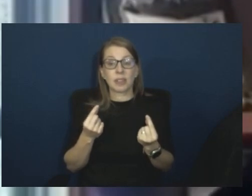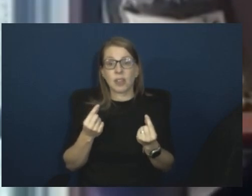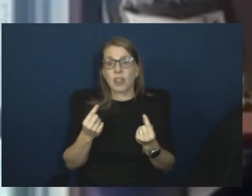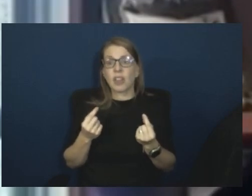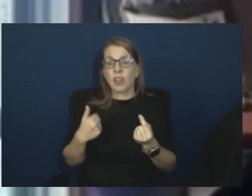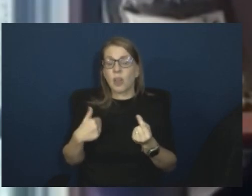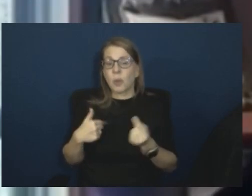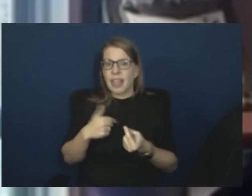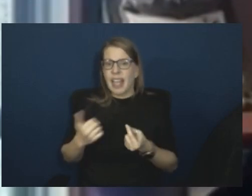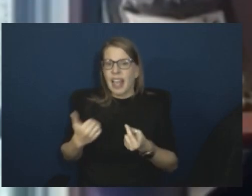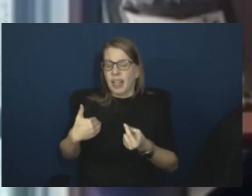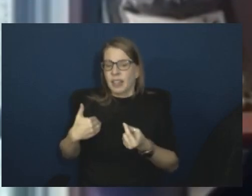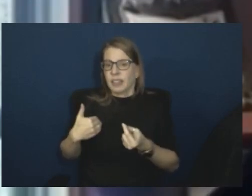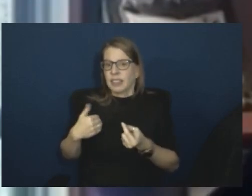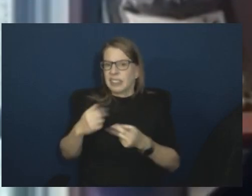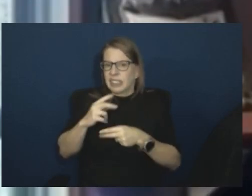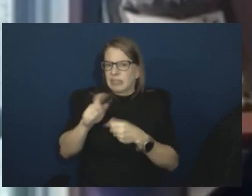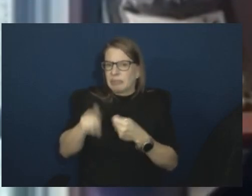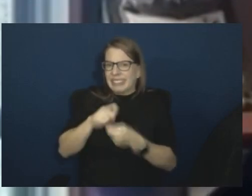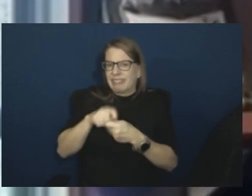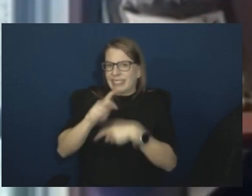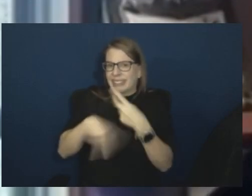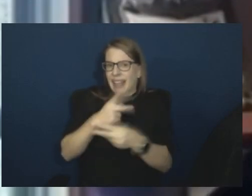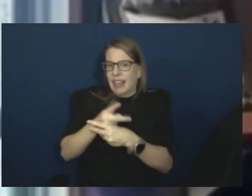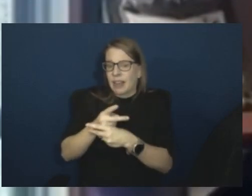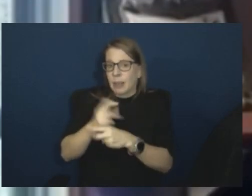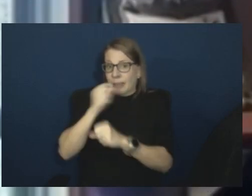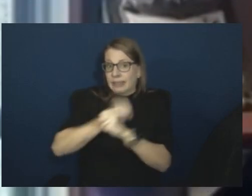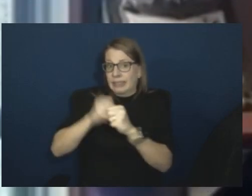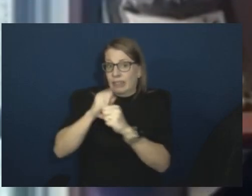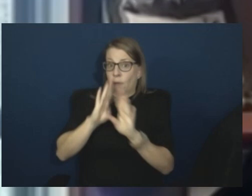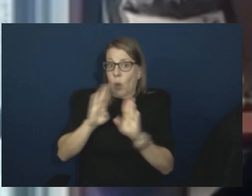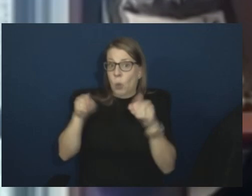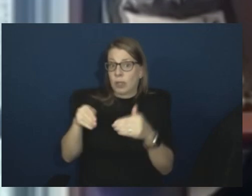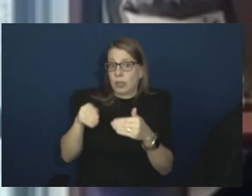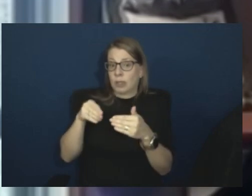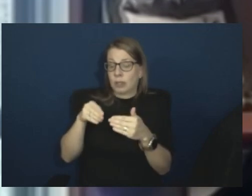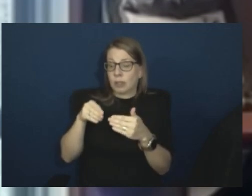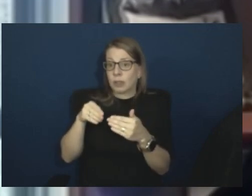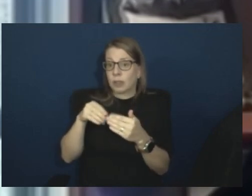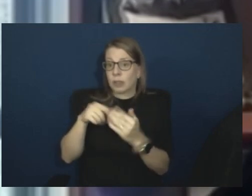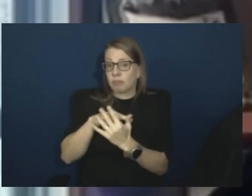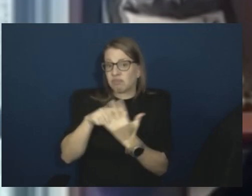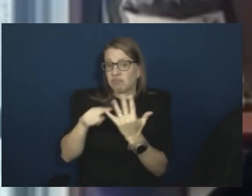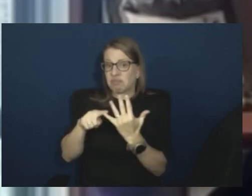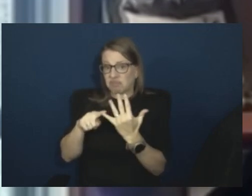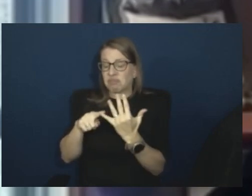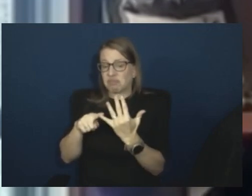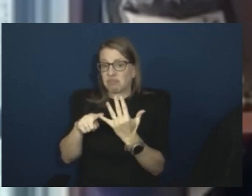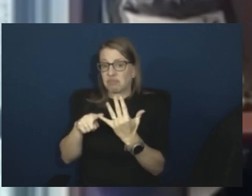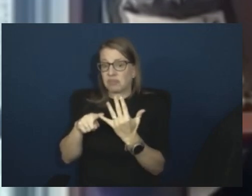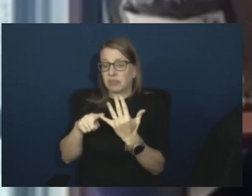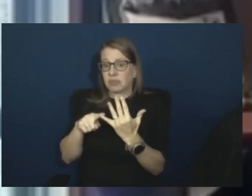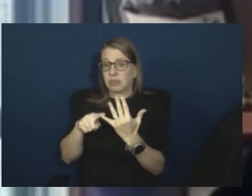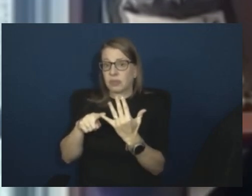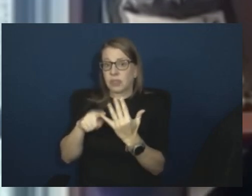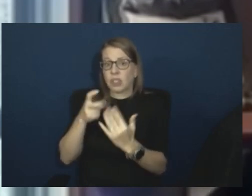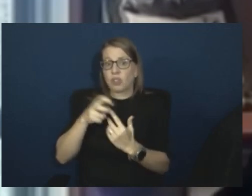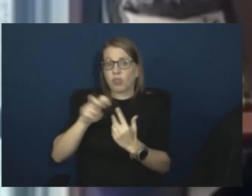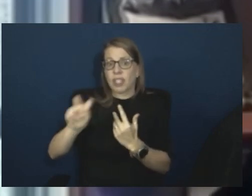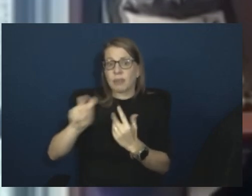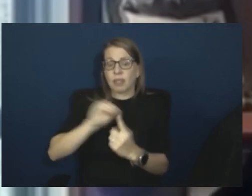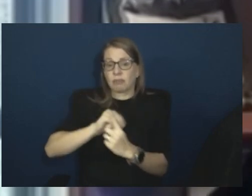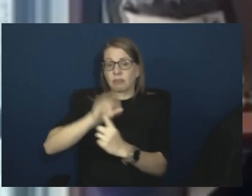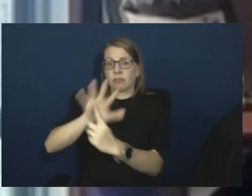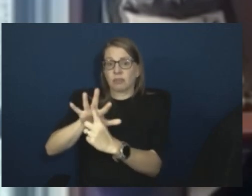mosquito. The ones that we focus on are the ones that primarily transmit viruses between